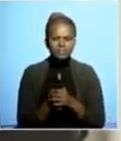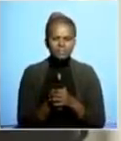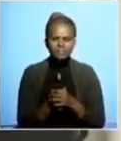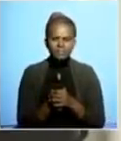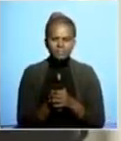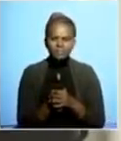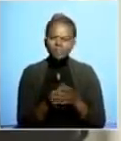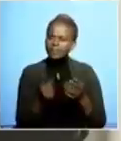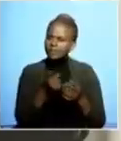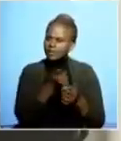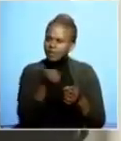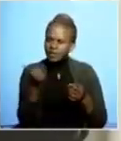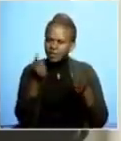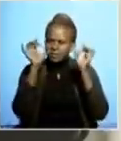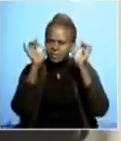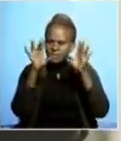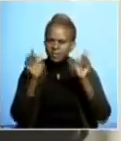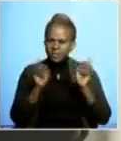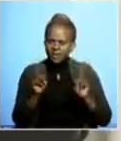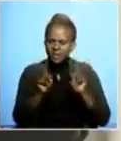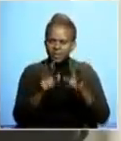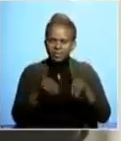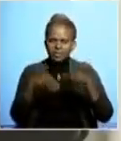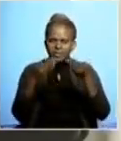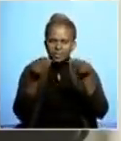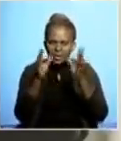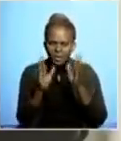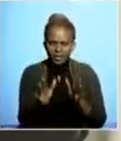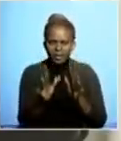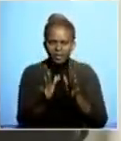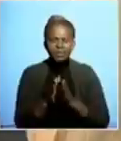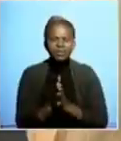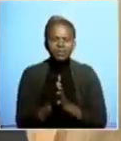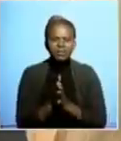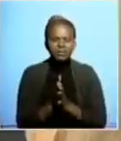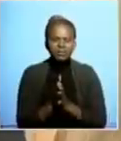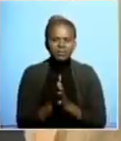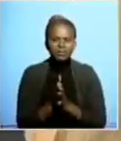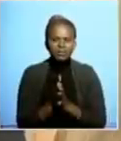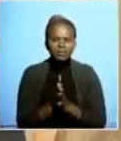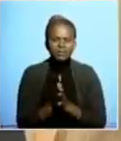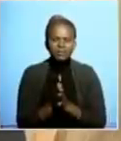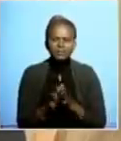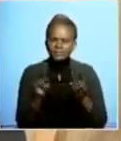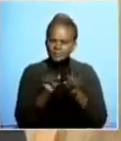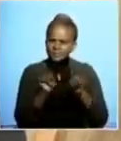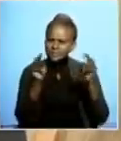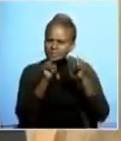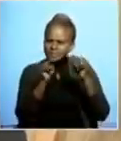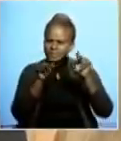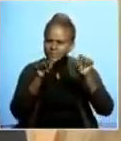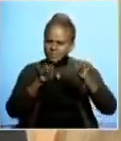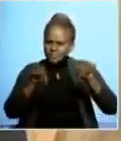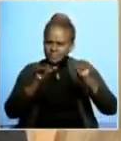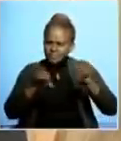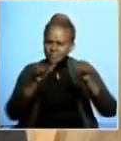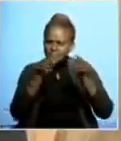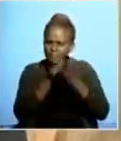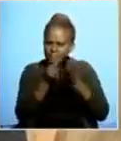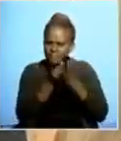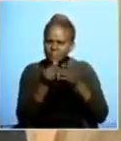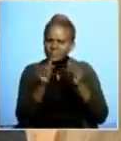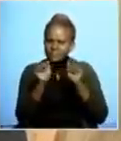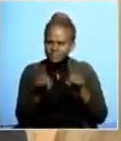Where is the risk to the supplier? Isn't part of giving a contract to assess financial capacity,